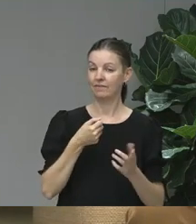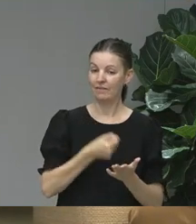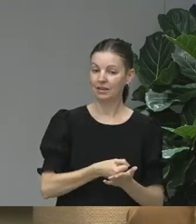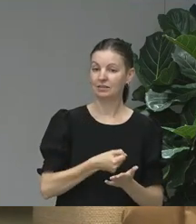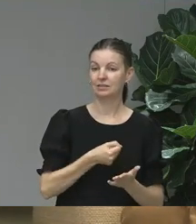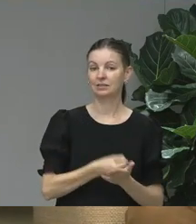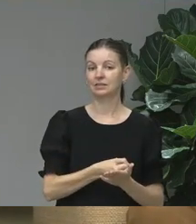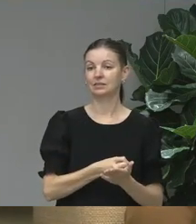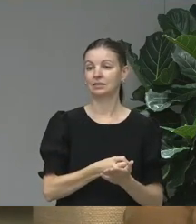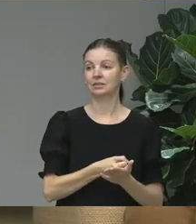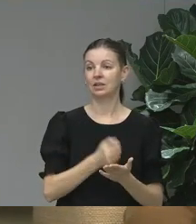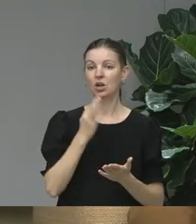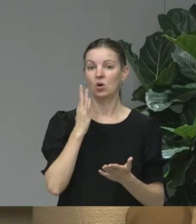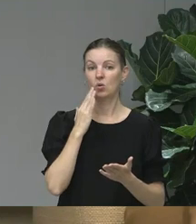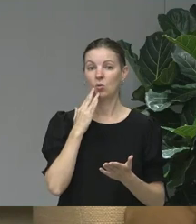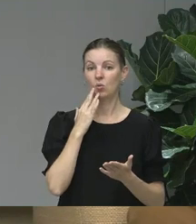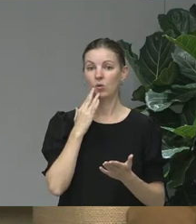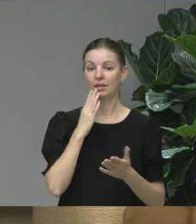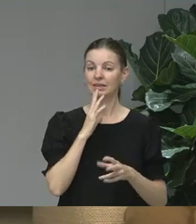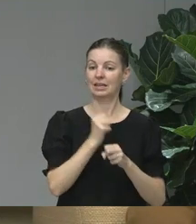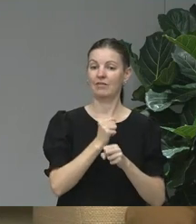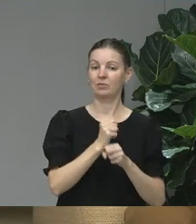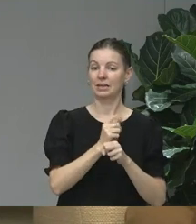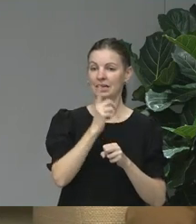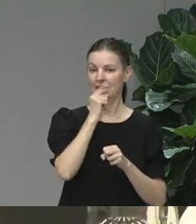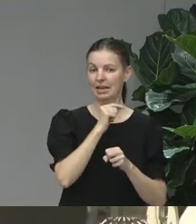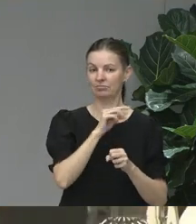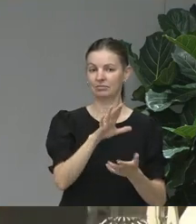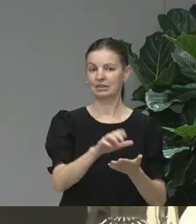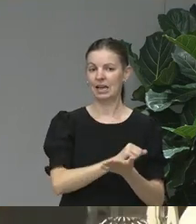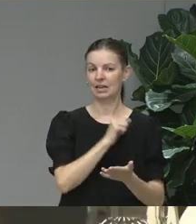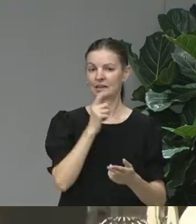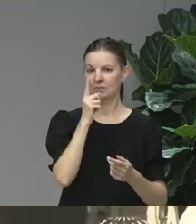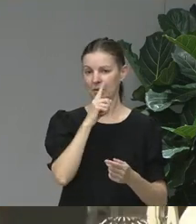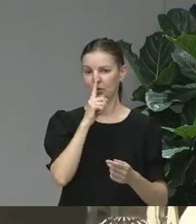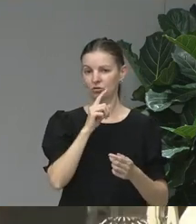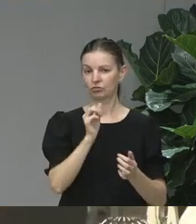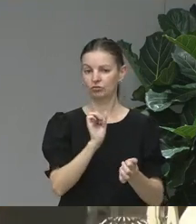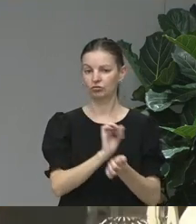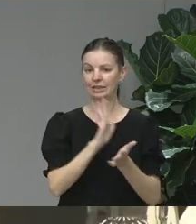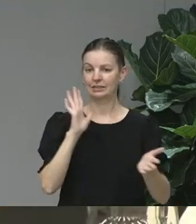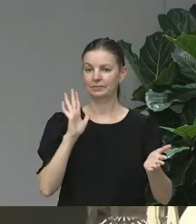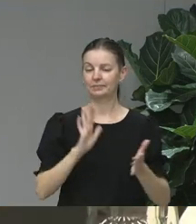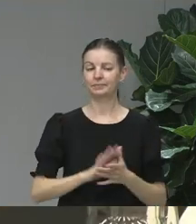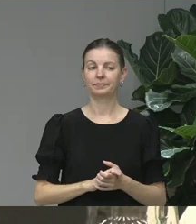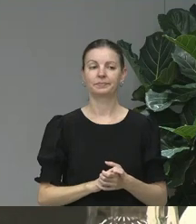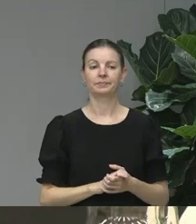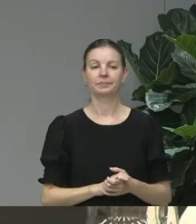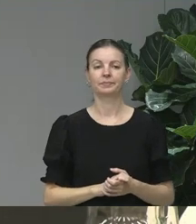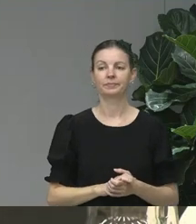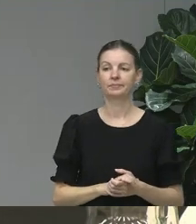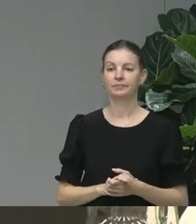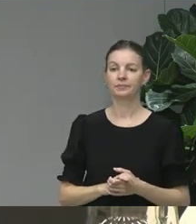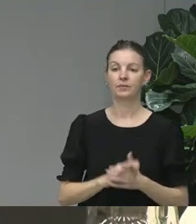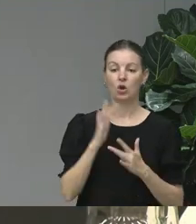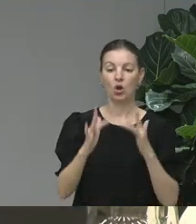one around when the state gets to take people's liberty away. There's a question from Hannah, and she